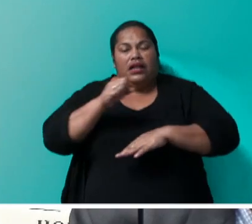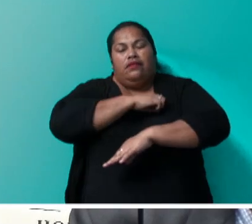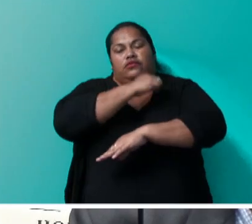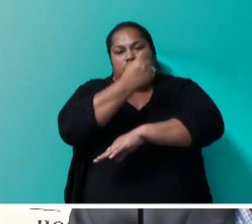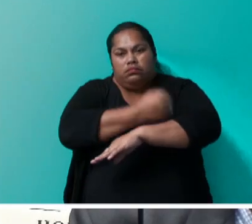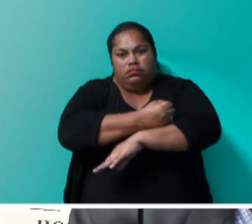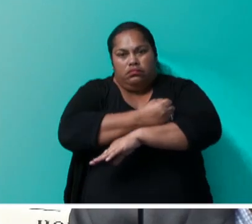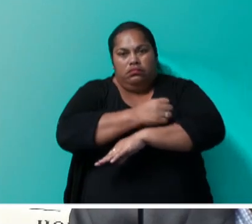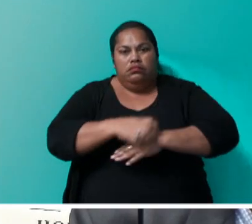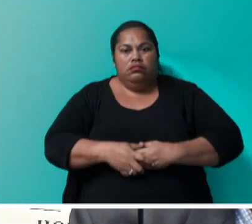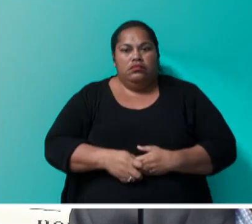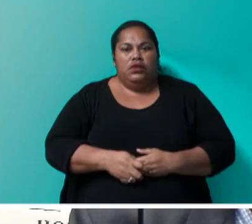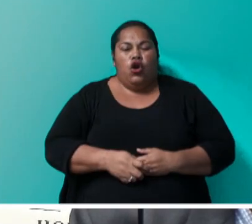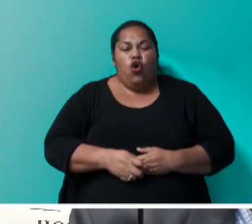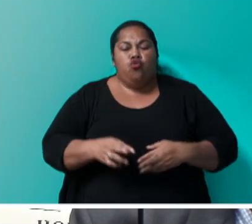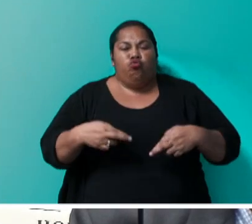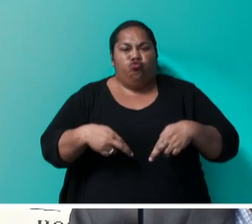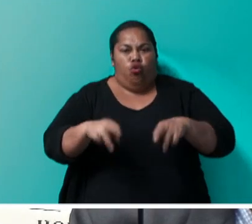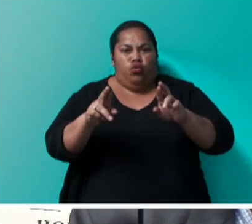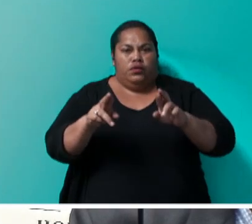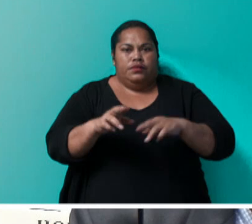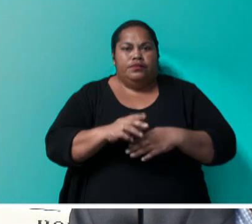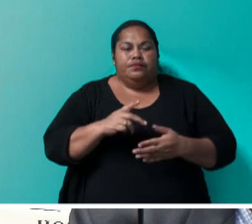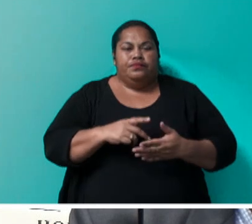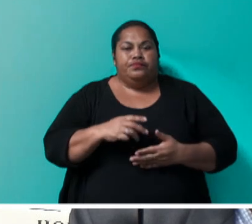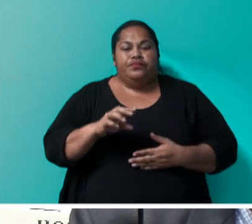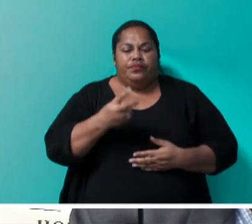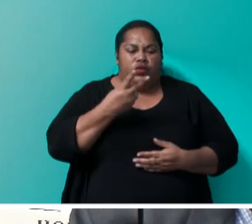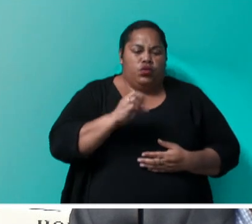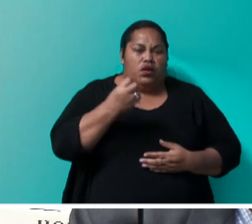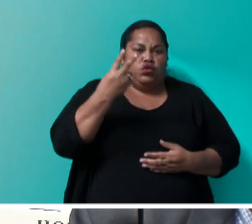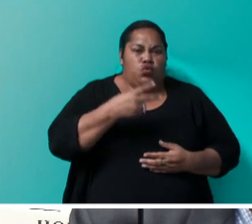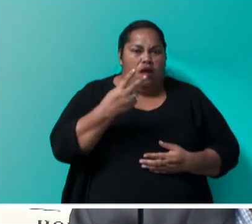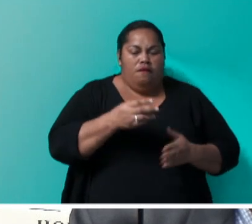the cane access road program. Between